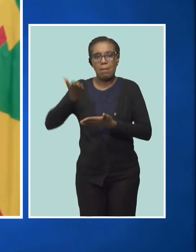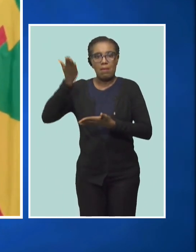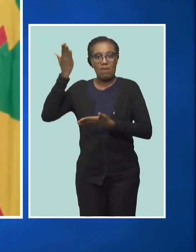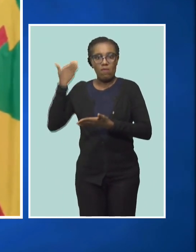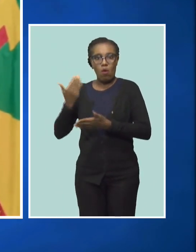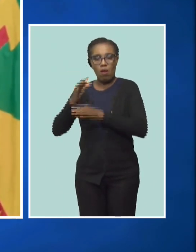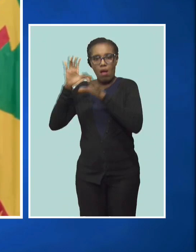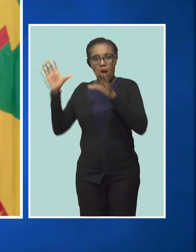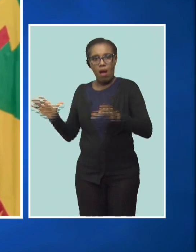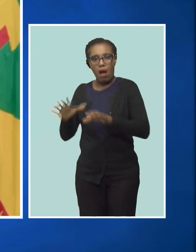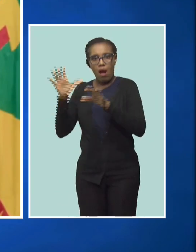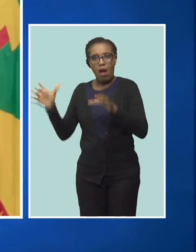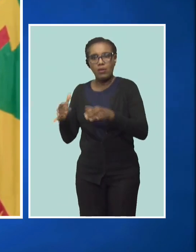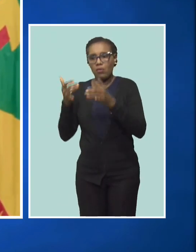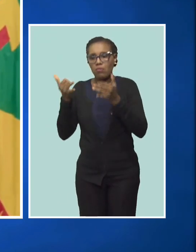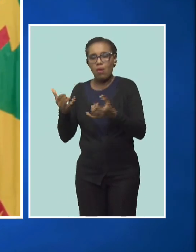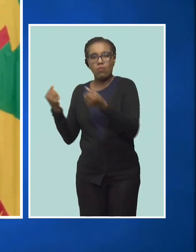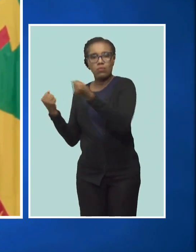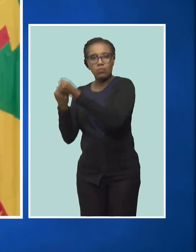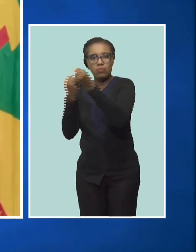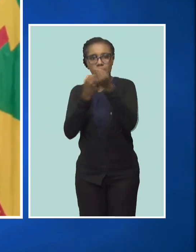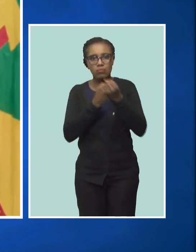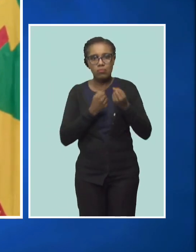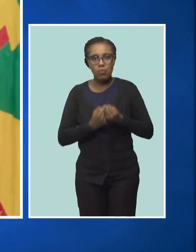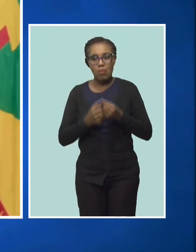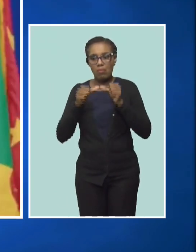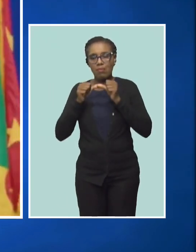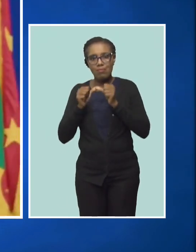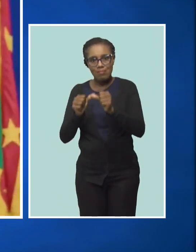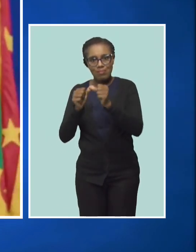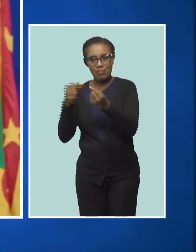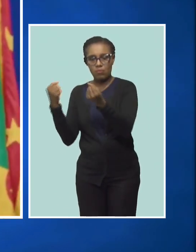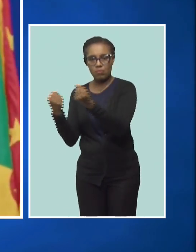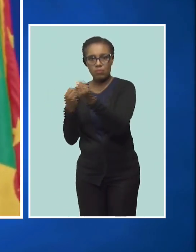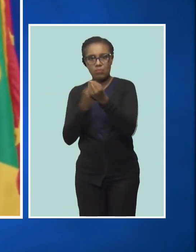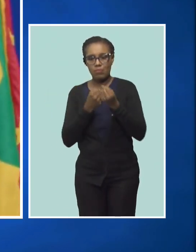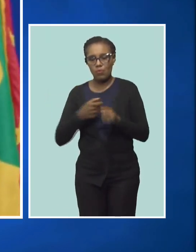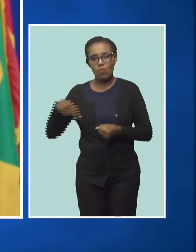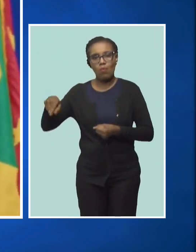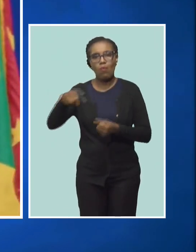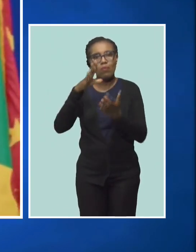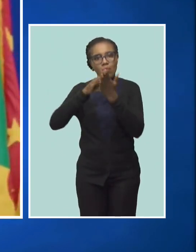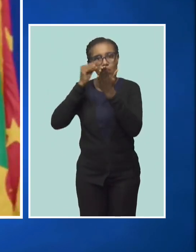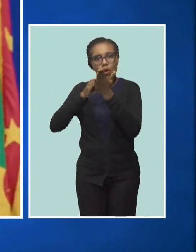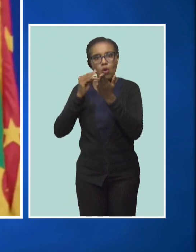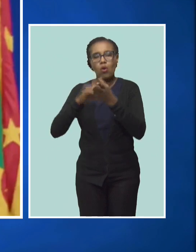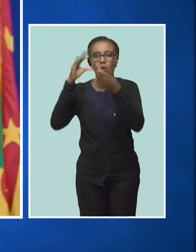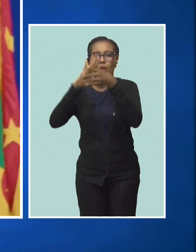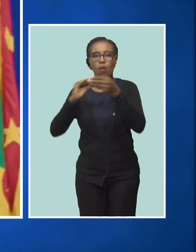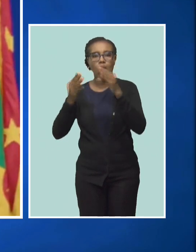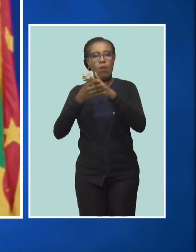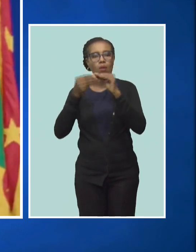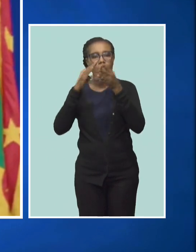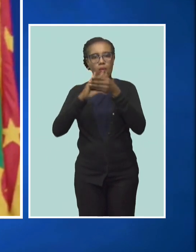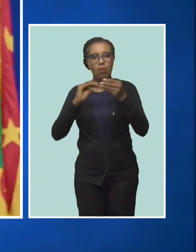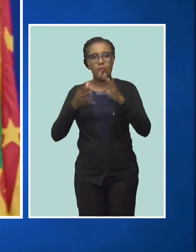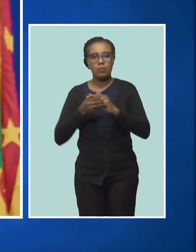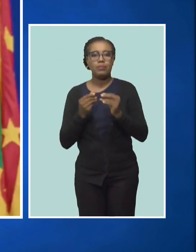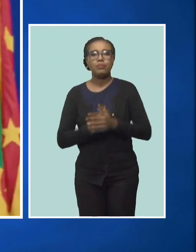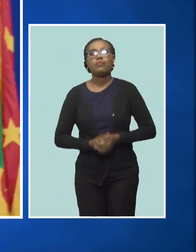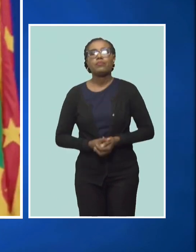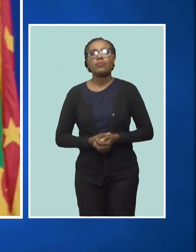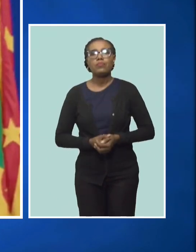on and those who continue to support you. And valedictorian Timothy Roper encouraged